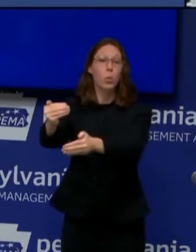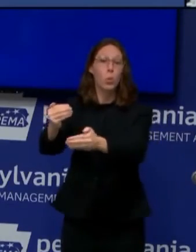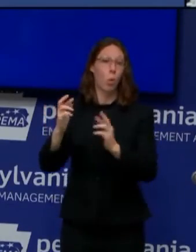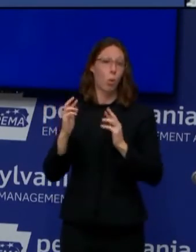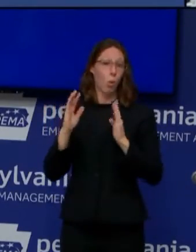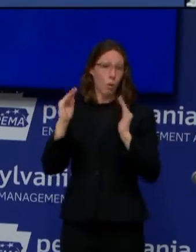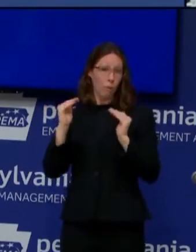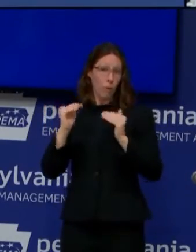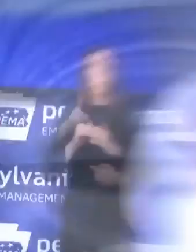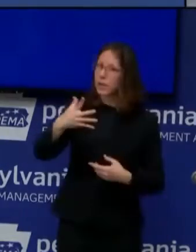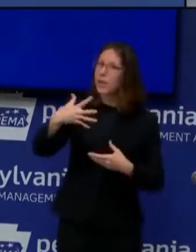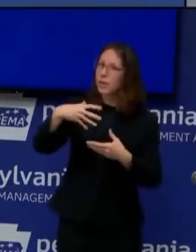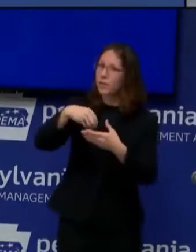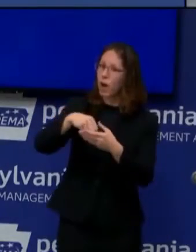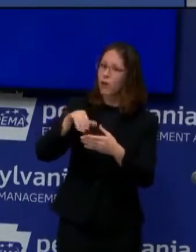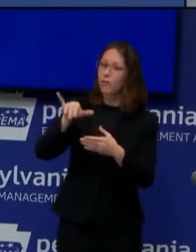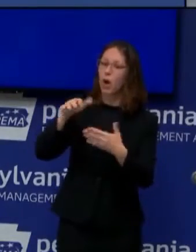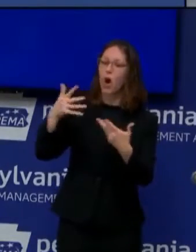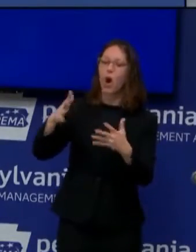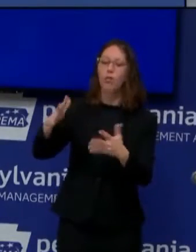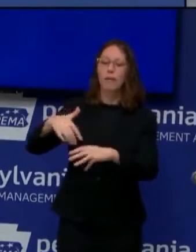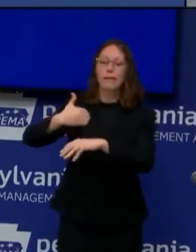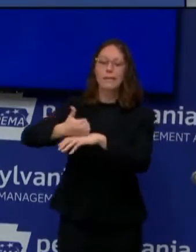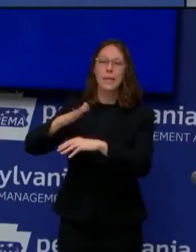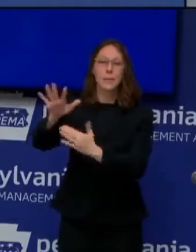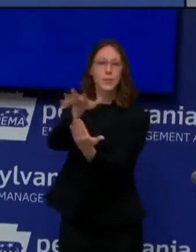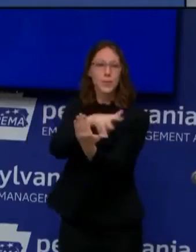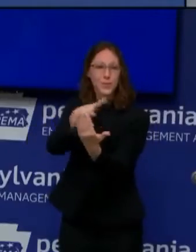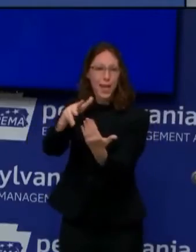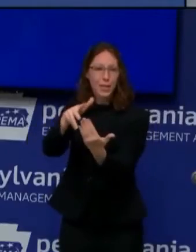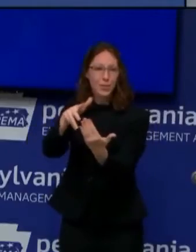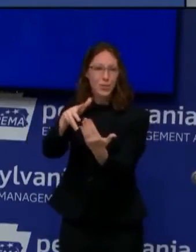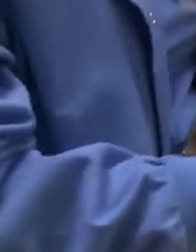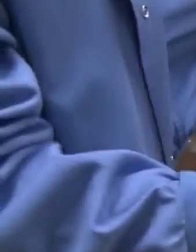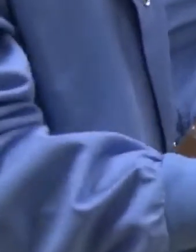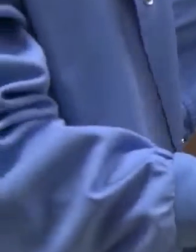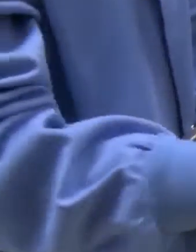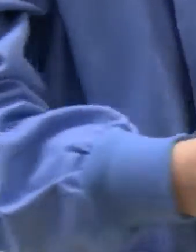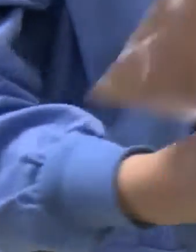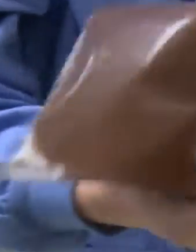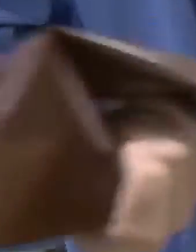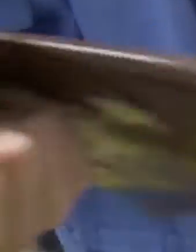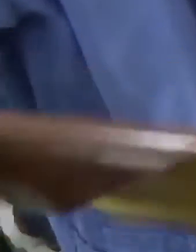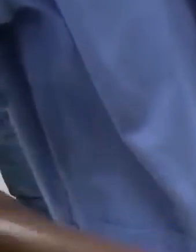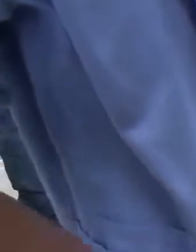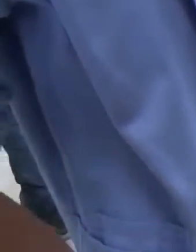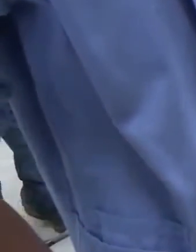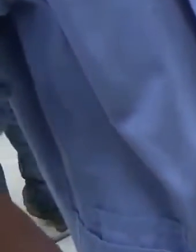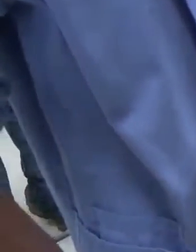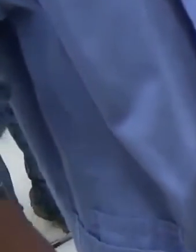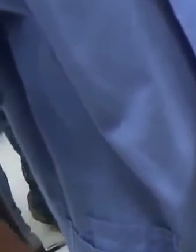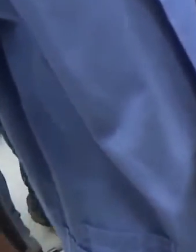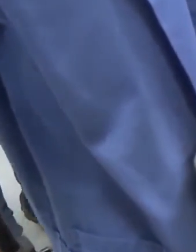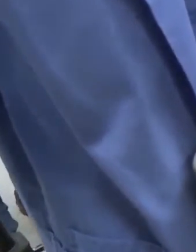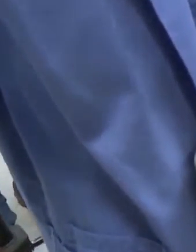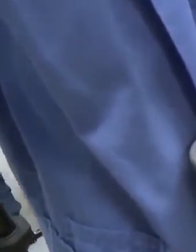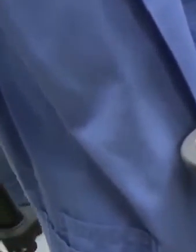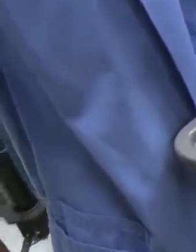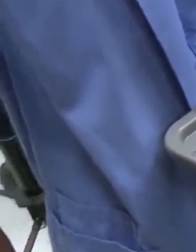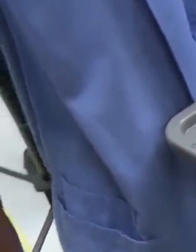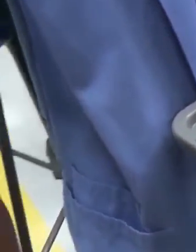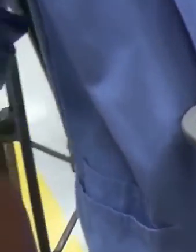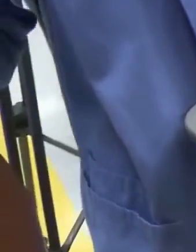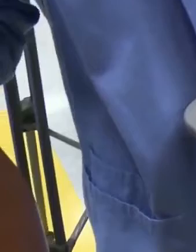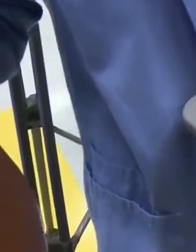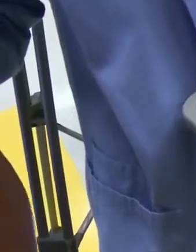increasing the supply. The new acting secretary of health defended the state's strategy of giving hospitals and pharmacies control in registering and